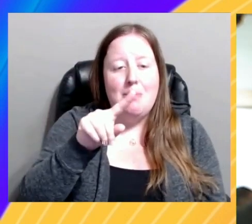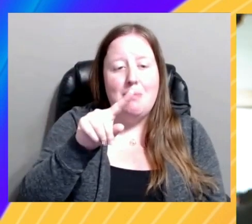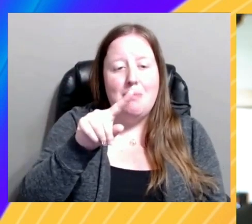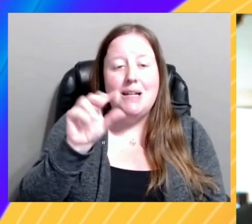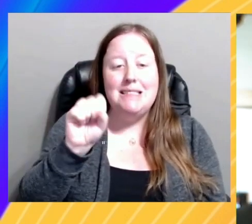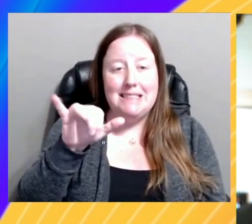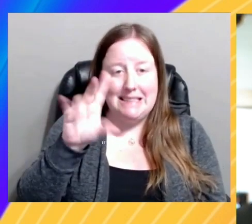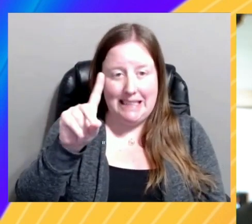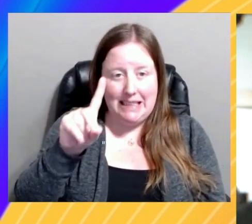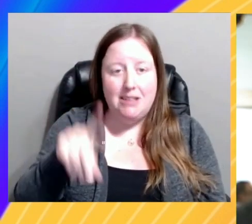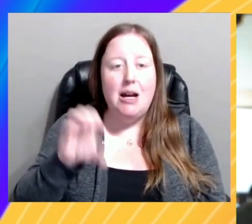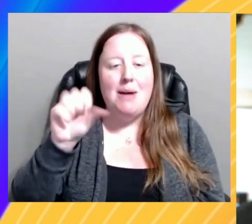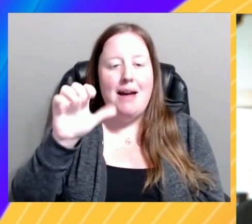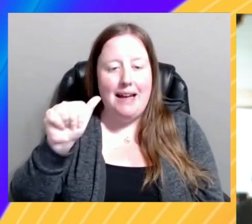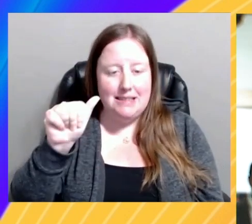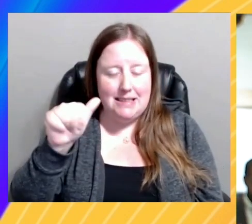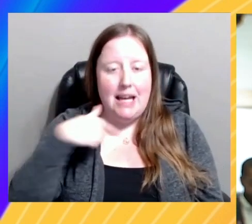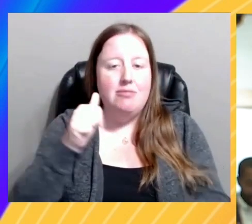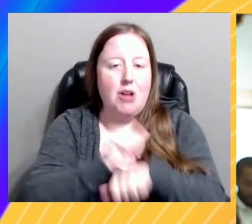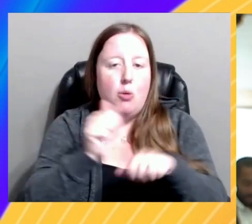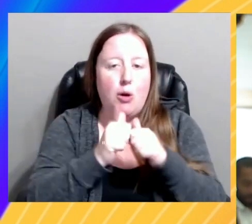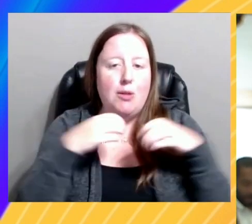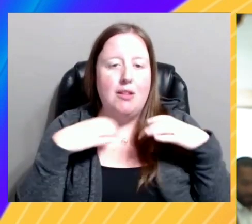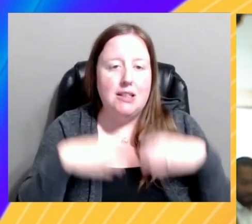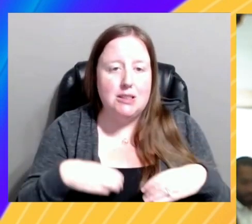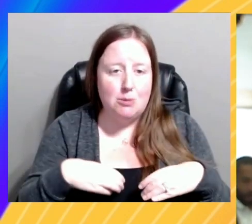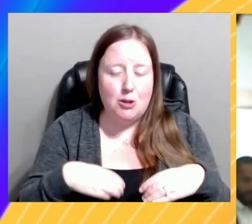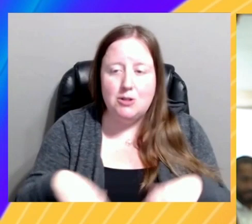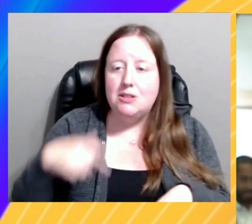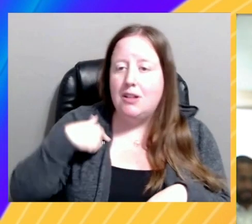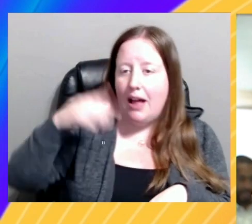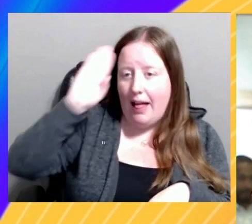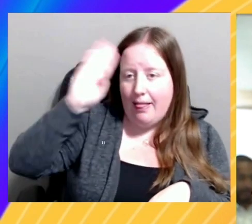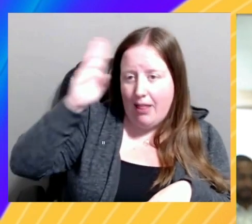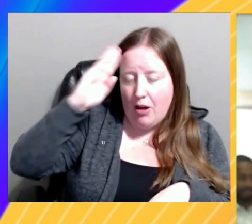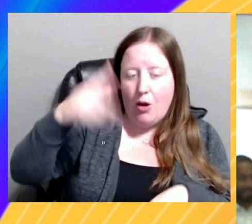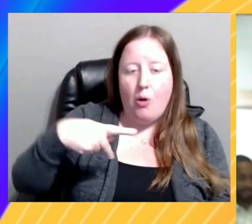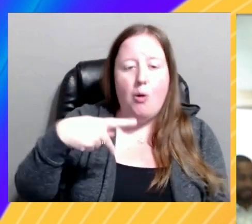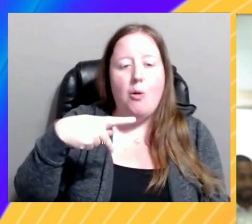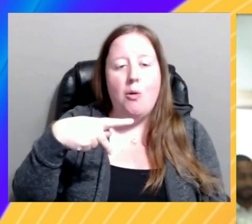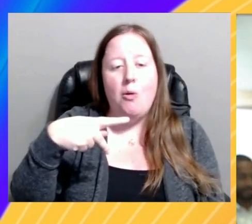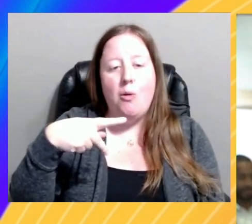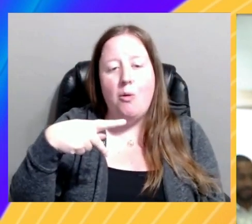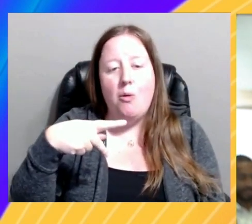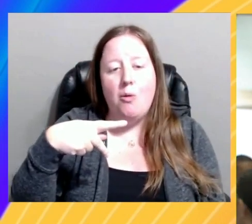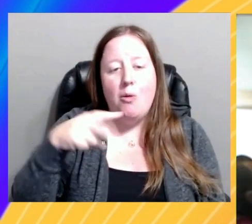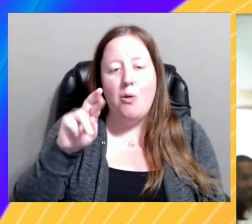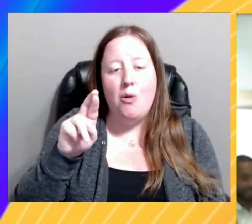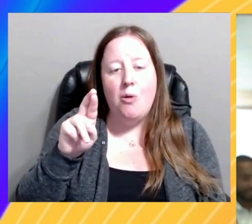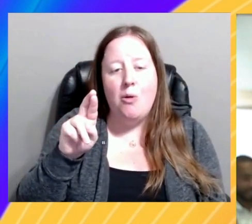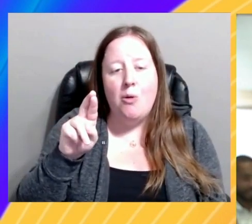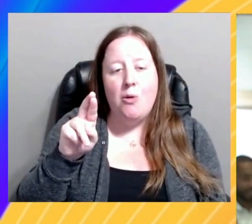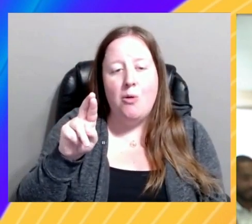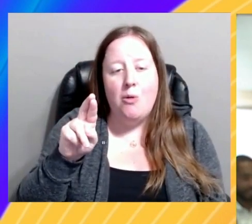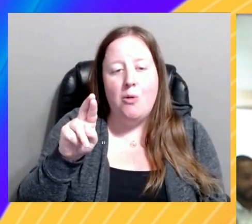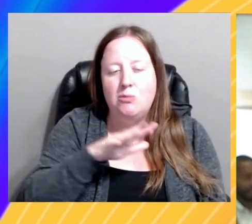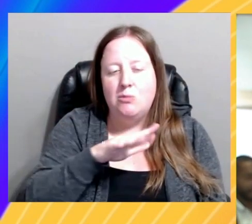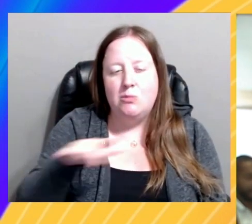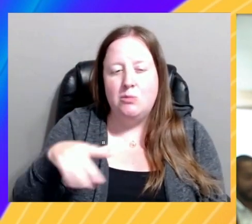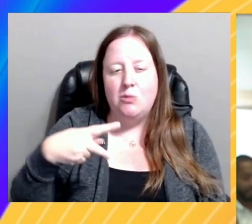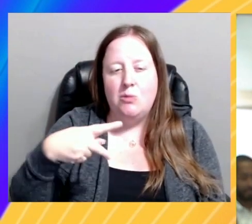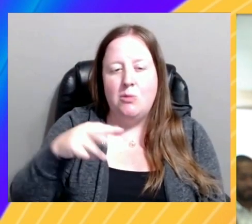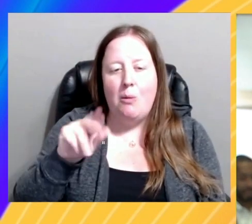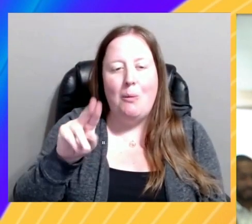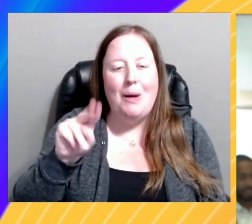sector customers. Perfect. Hey, I'm Praneeth. I'm a senior solutions architect, and I work with public sector customers